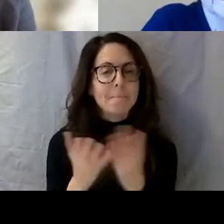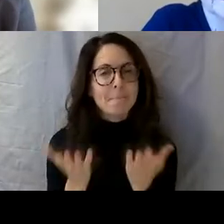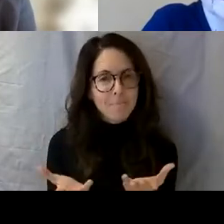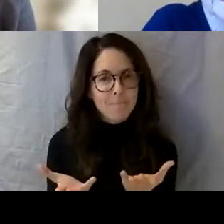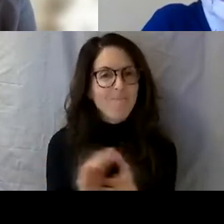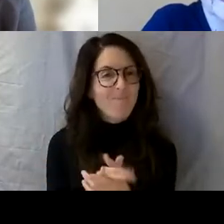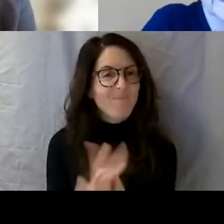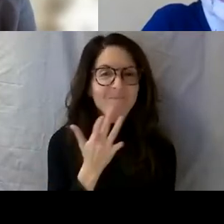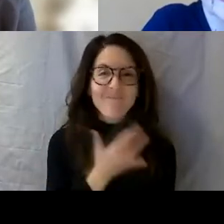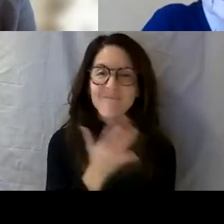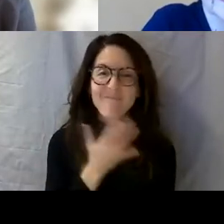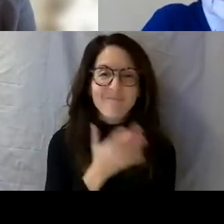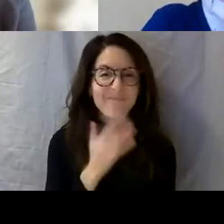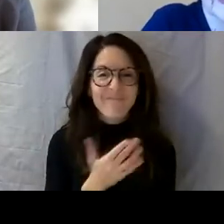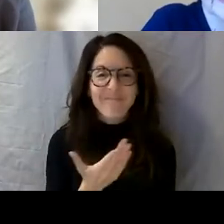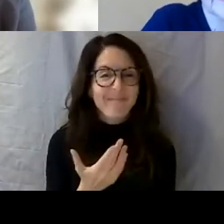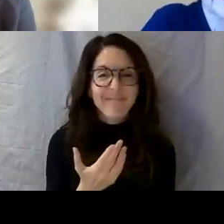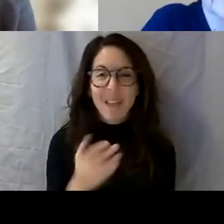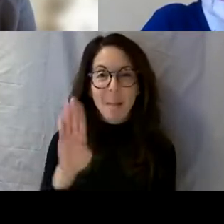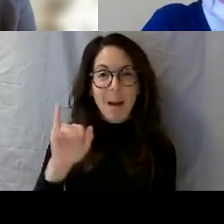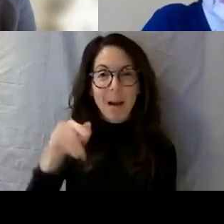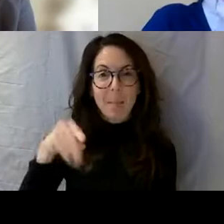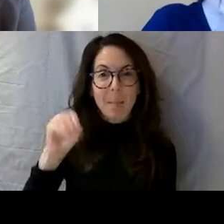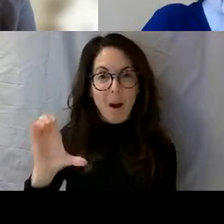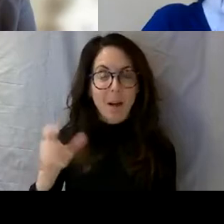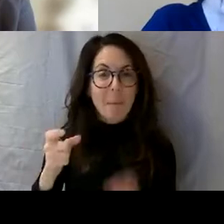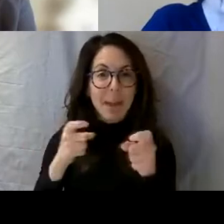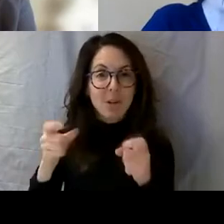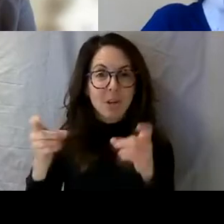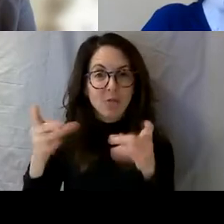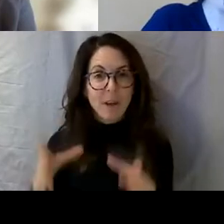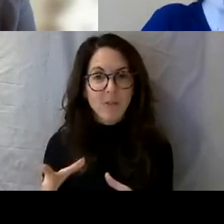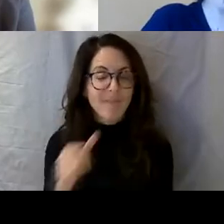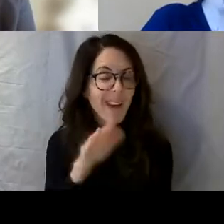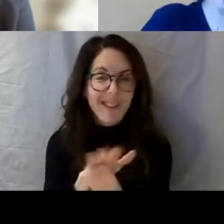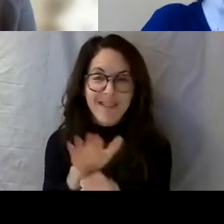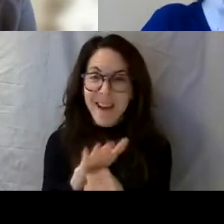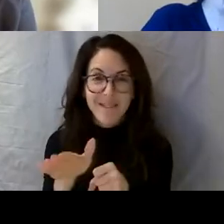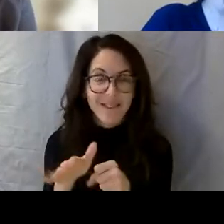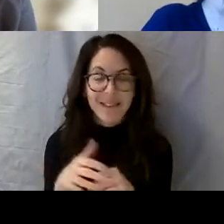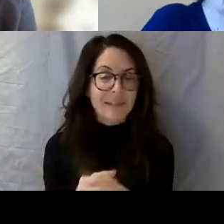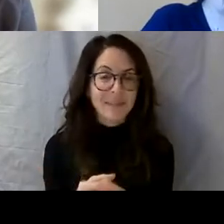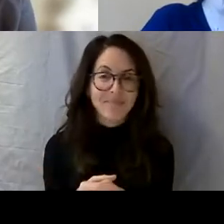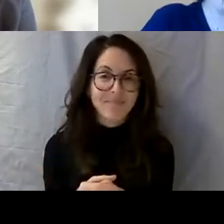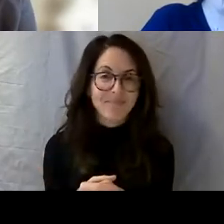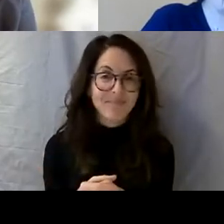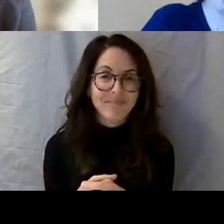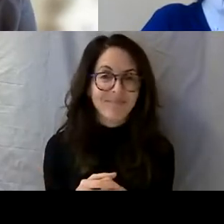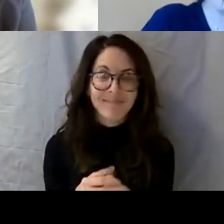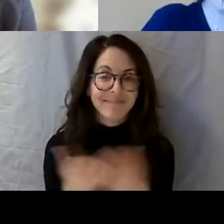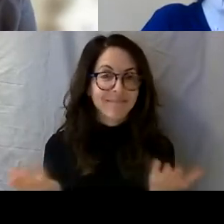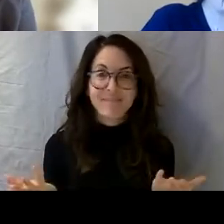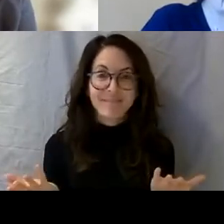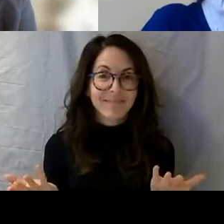lack of managing directors of BiPOC from BiPOC communities. We've